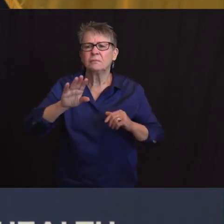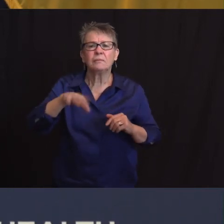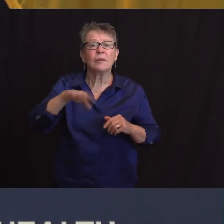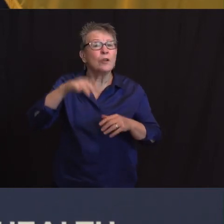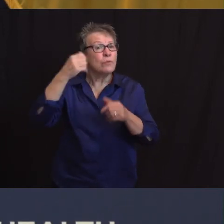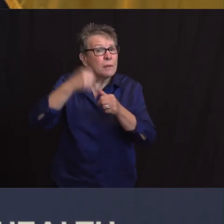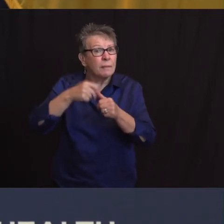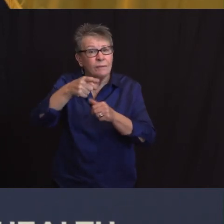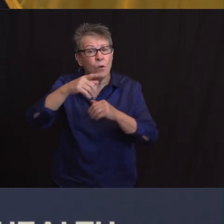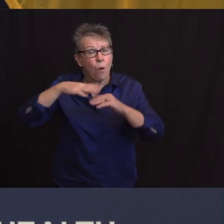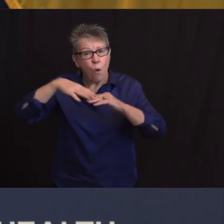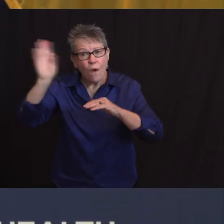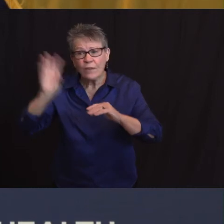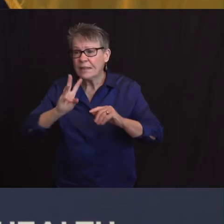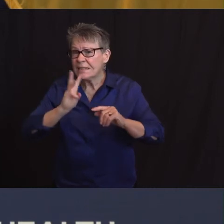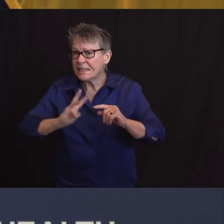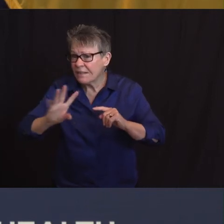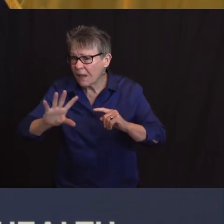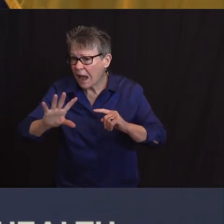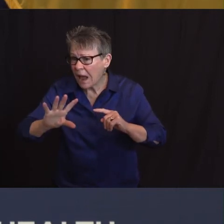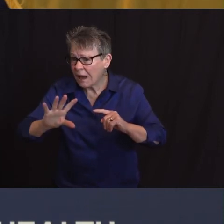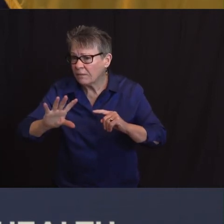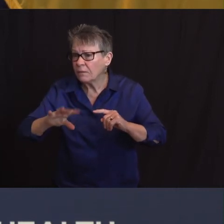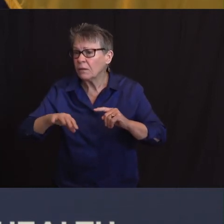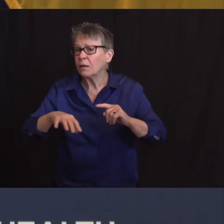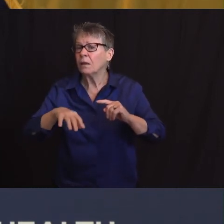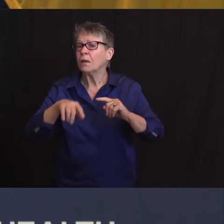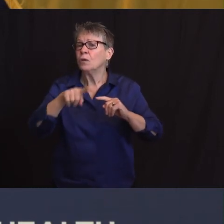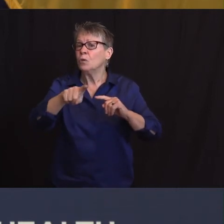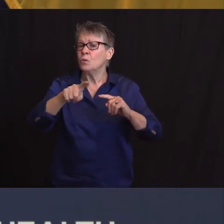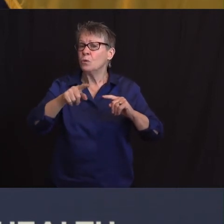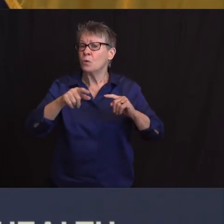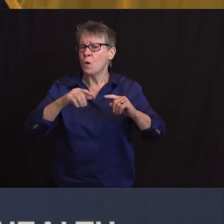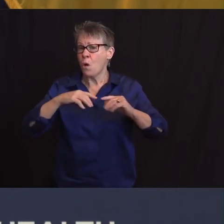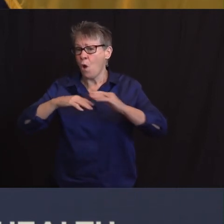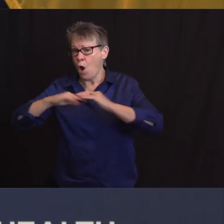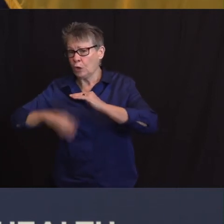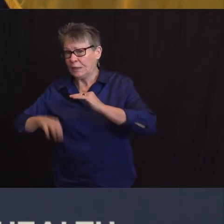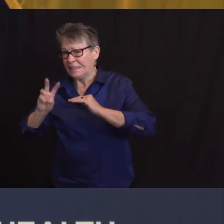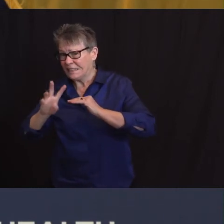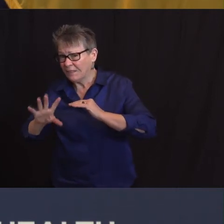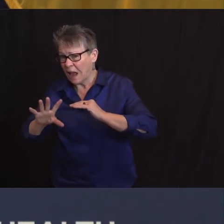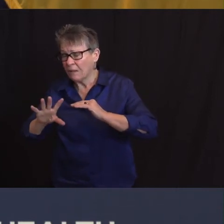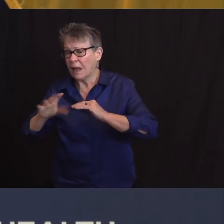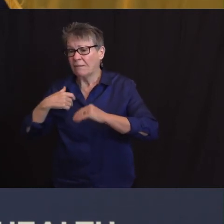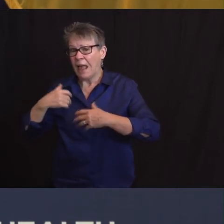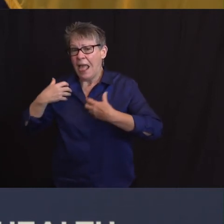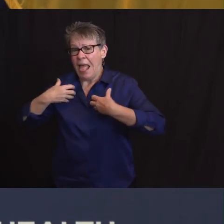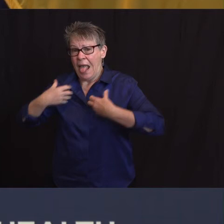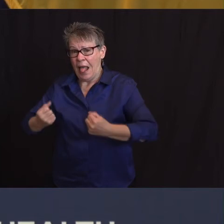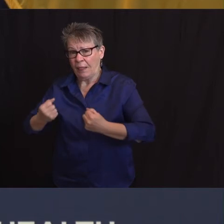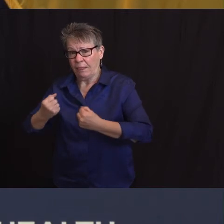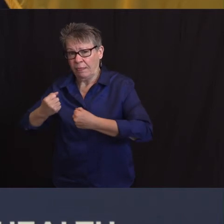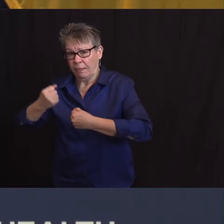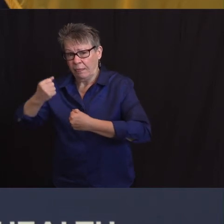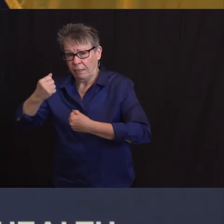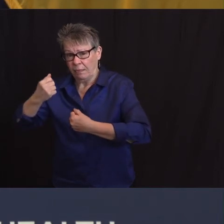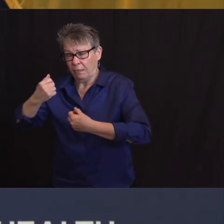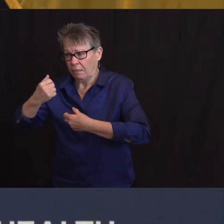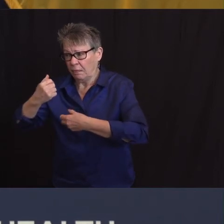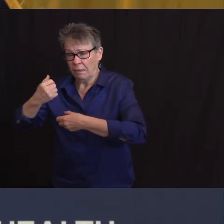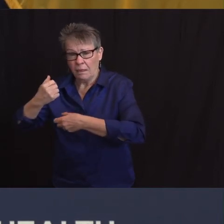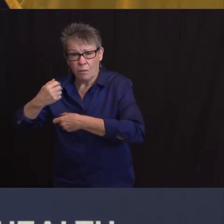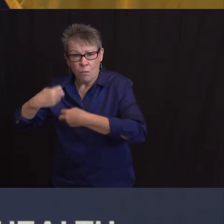or you're under 65, but you've got a chronic condition, you're already eligible. As we sit here, you've been eligible for 2 or 3 weeks at this